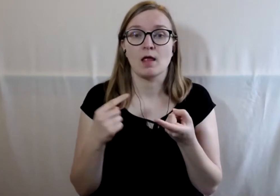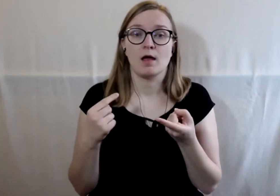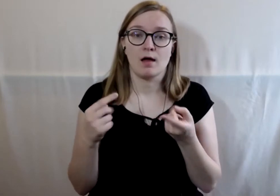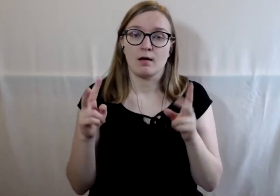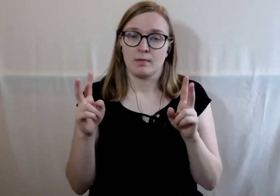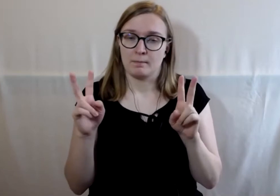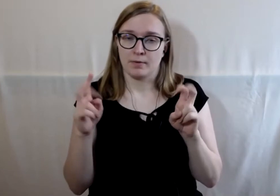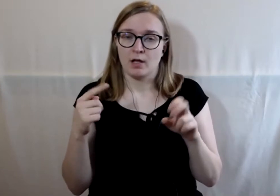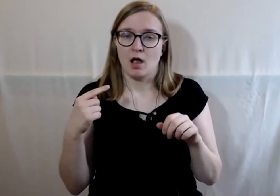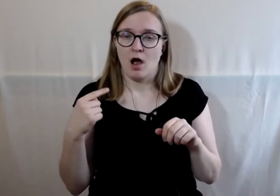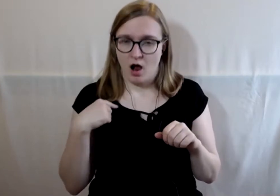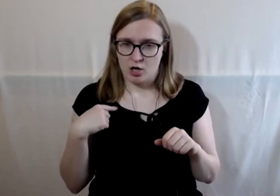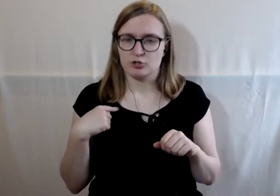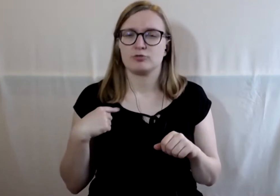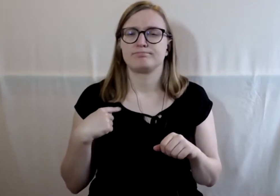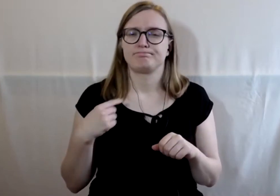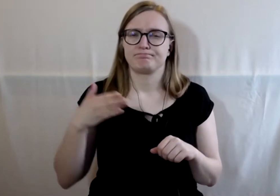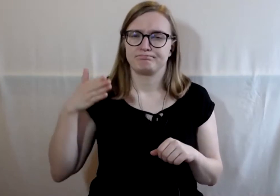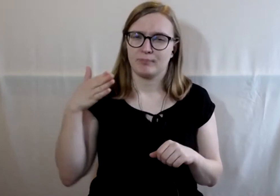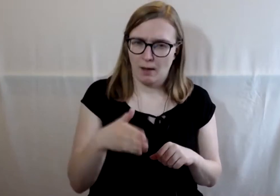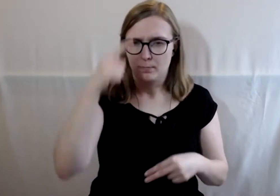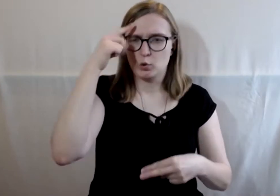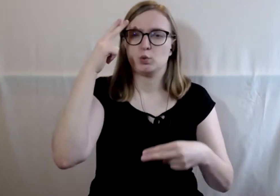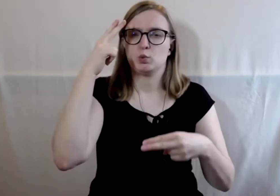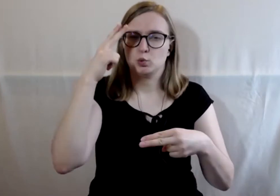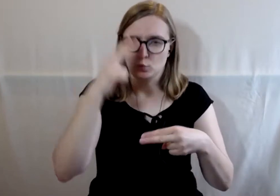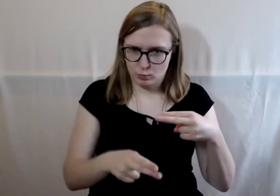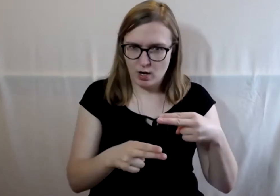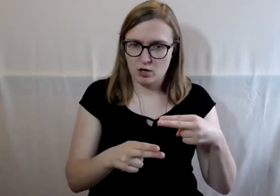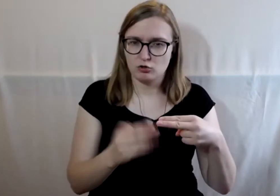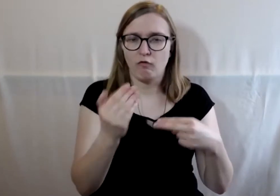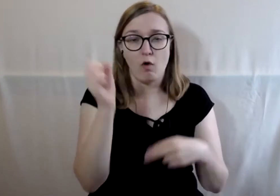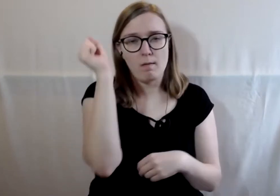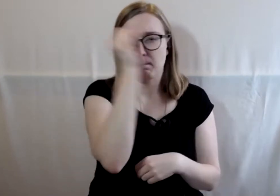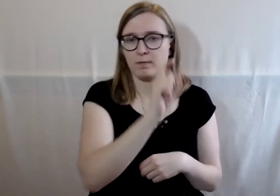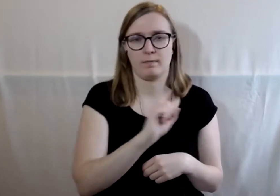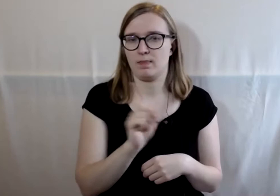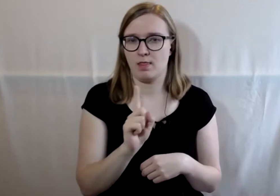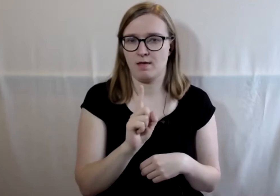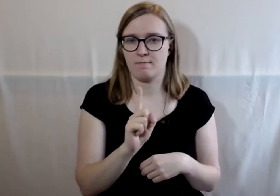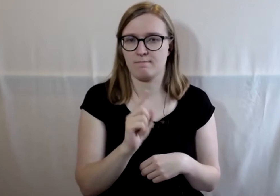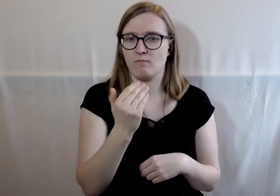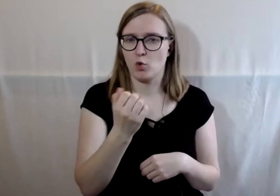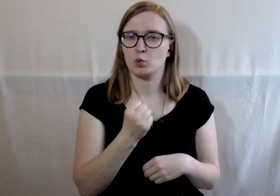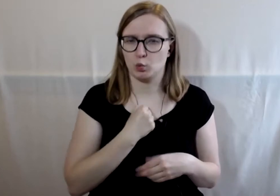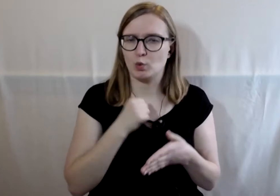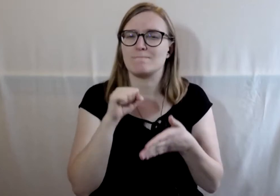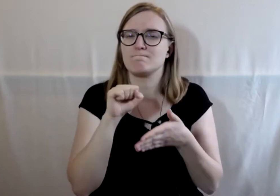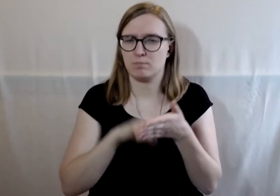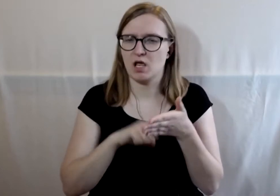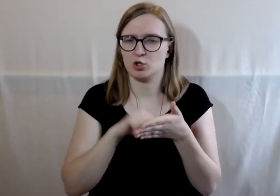means it's proven. It's not. It's got evidence base. So in other